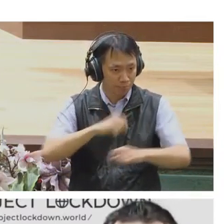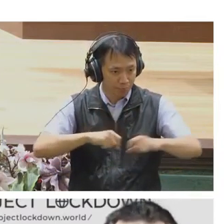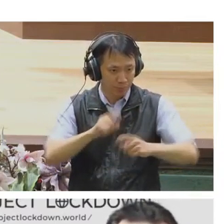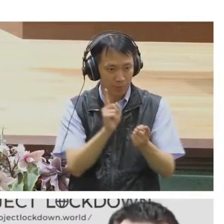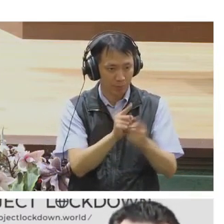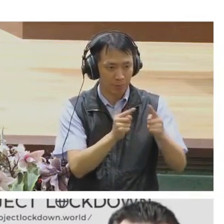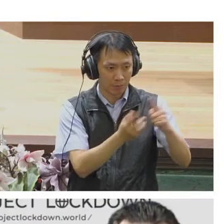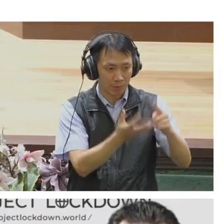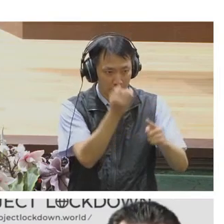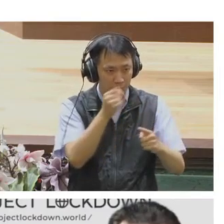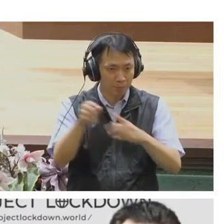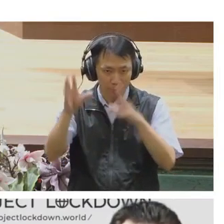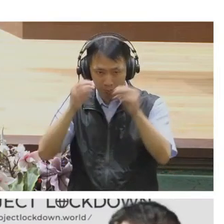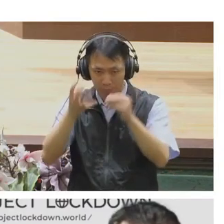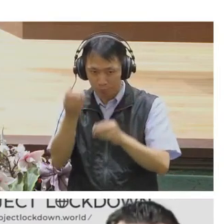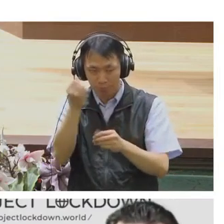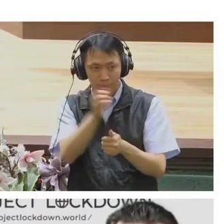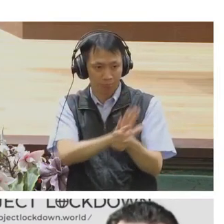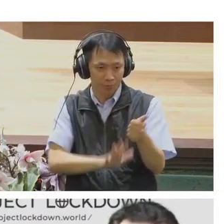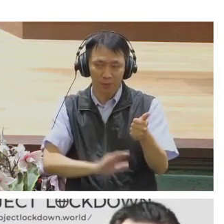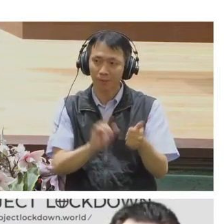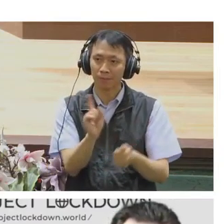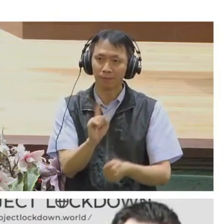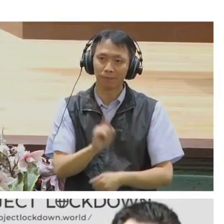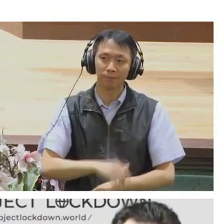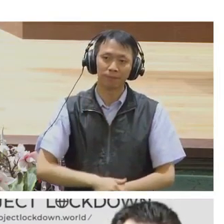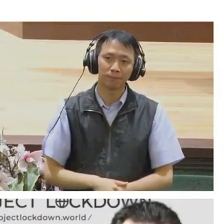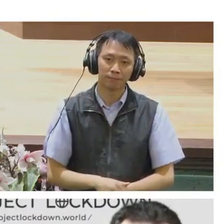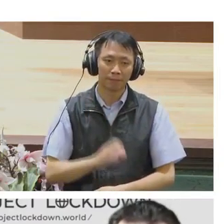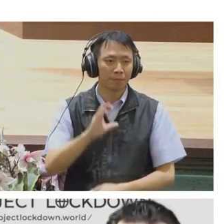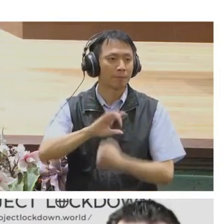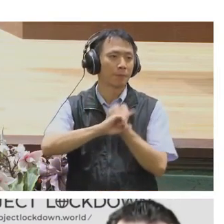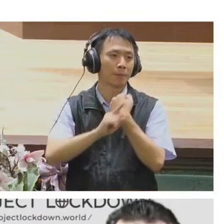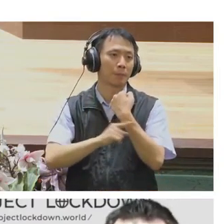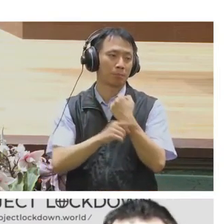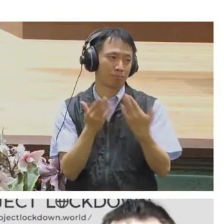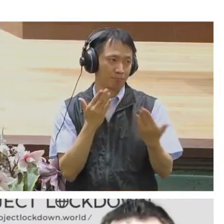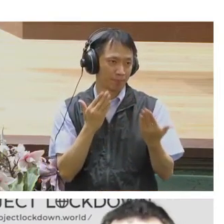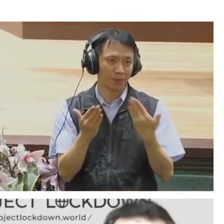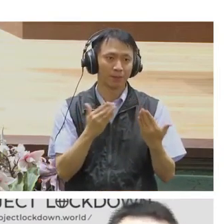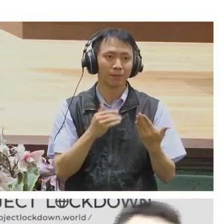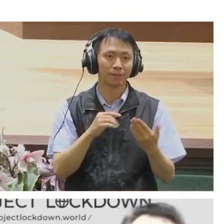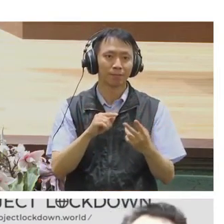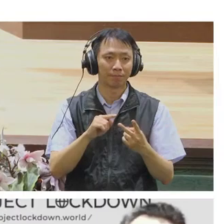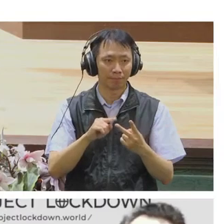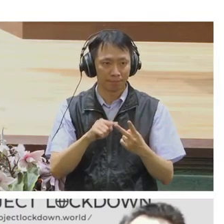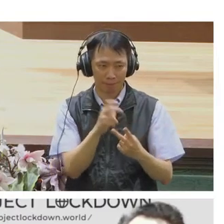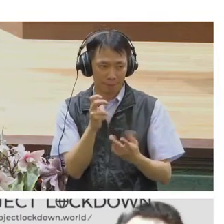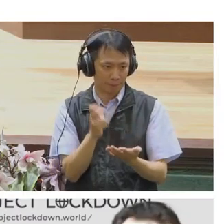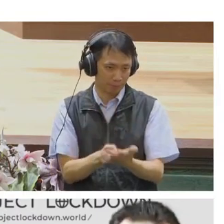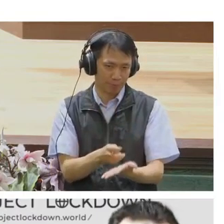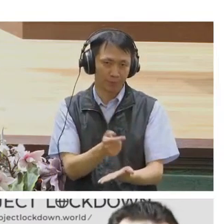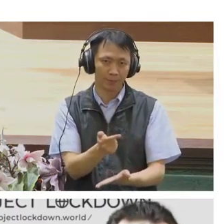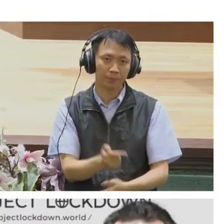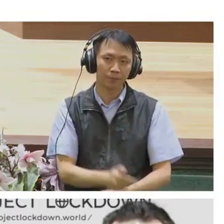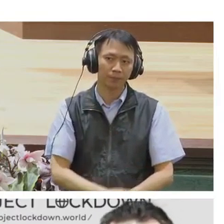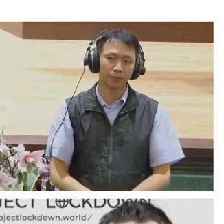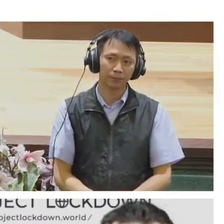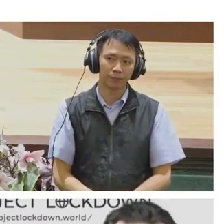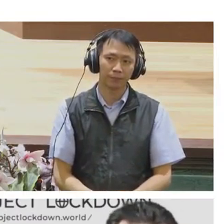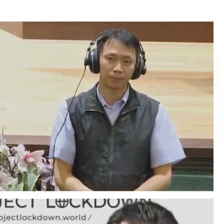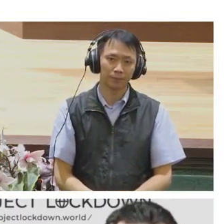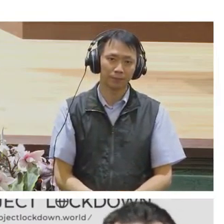follow quite a strict methodology of selecting our sources carefully and being mindful of